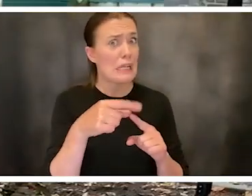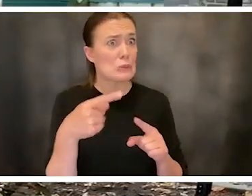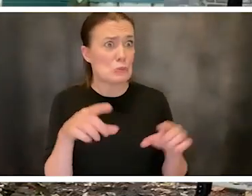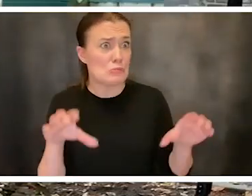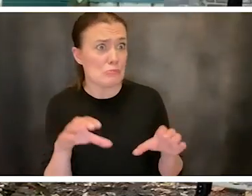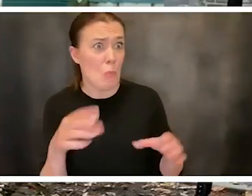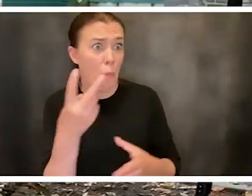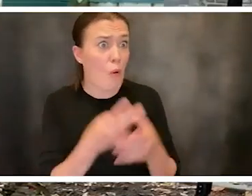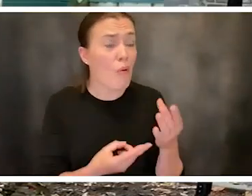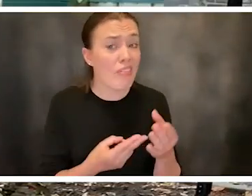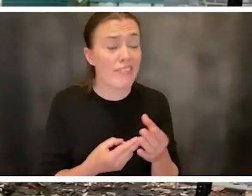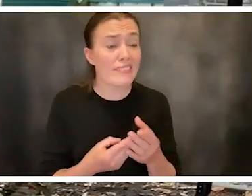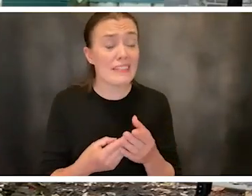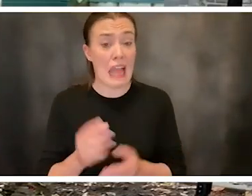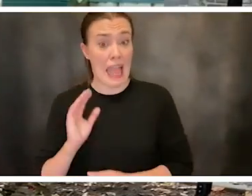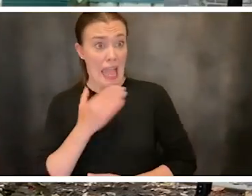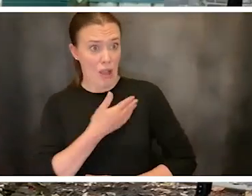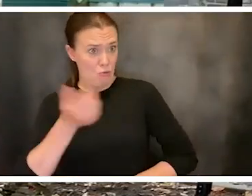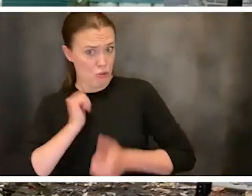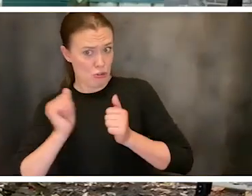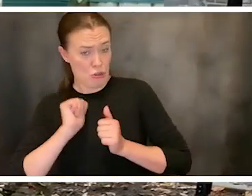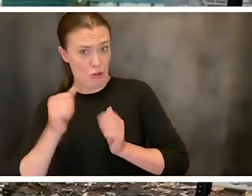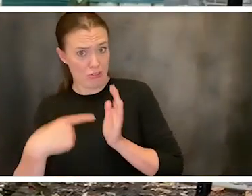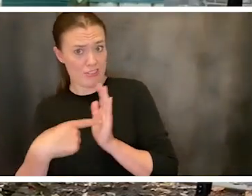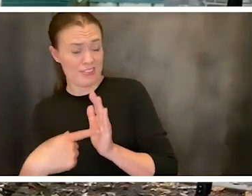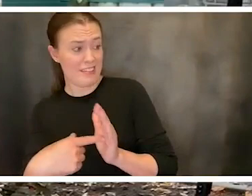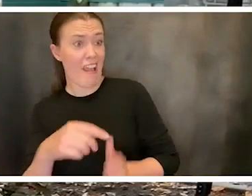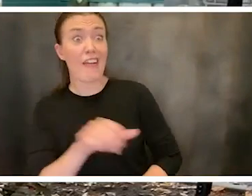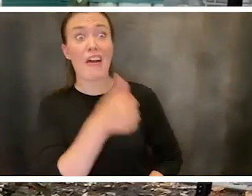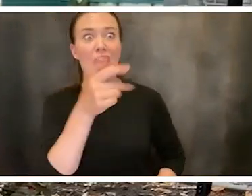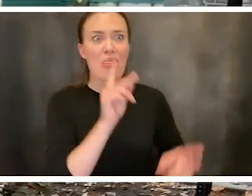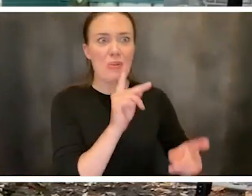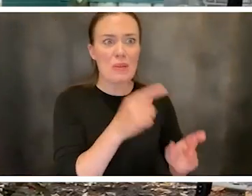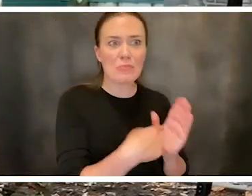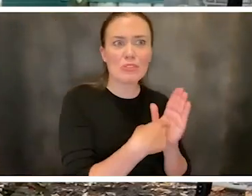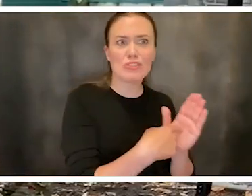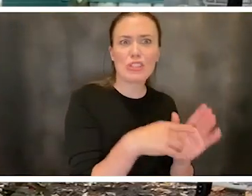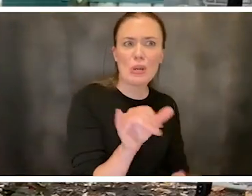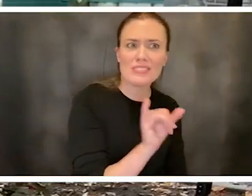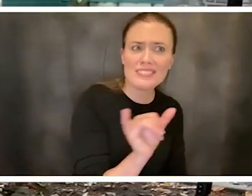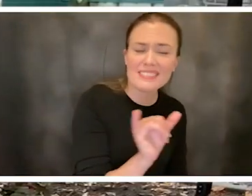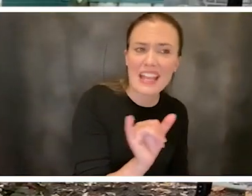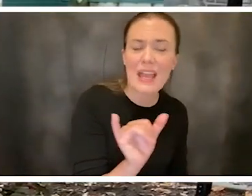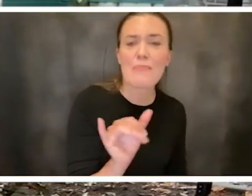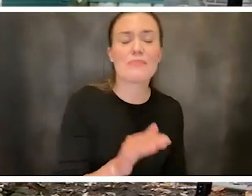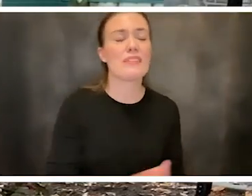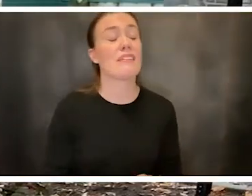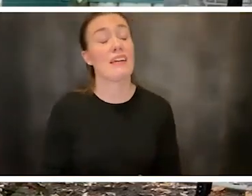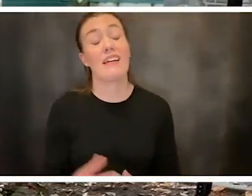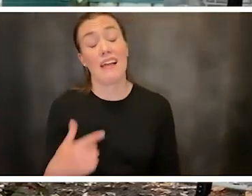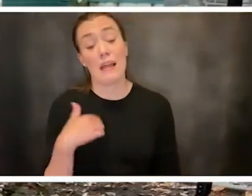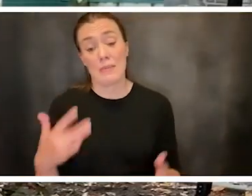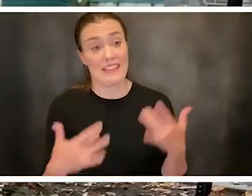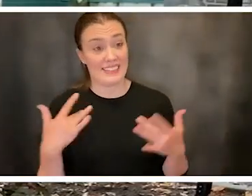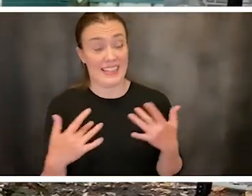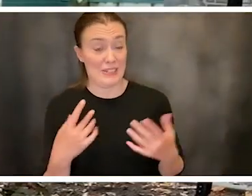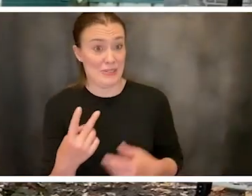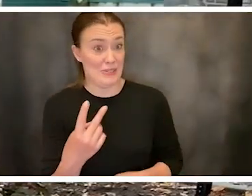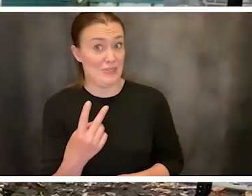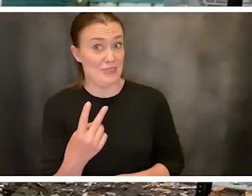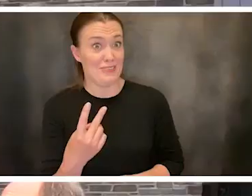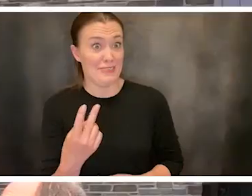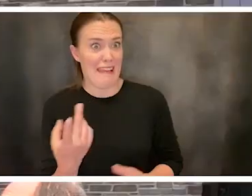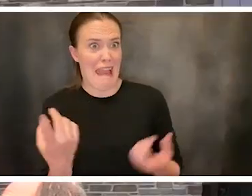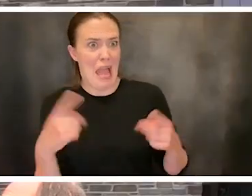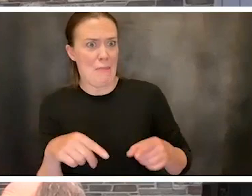for a performing arts organization to produce their own work and present. So. I'm excited to get back to that as soon